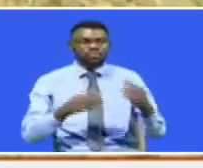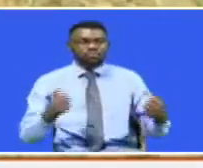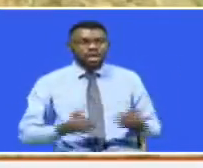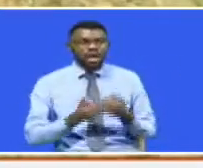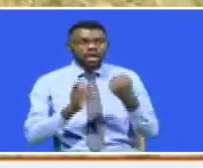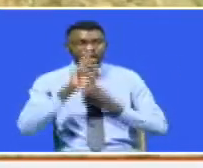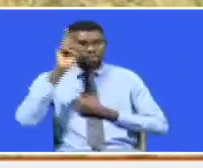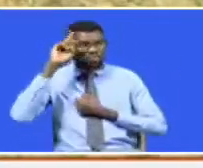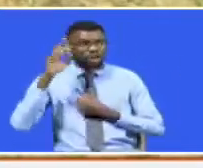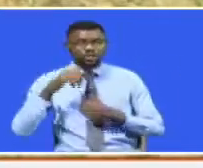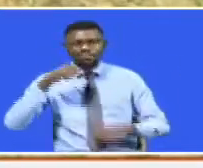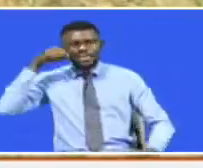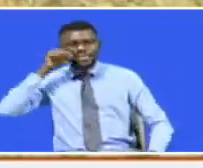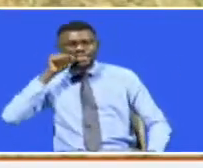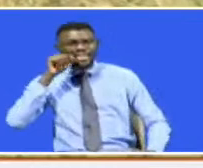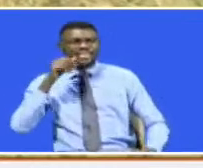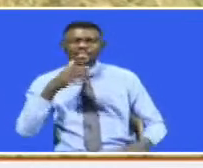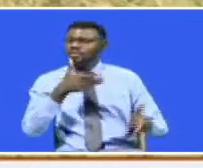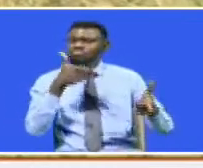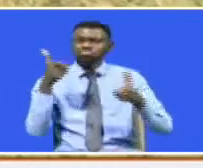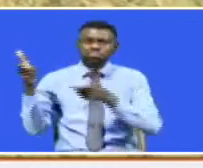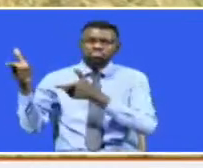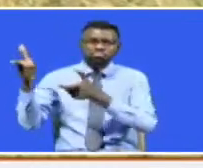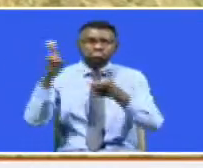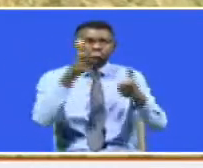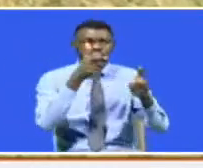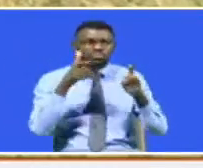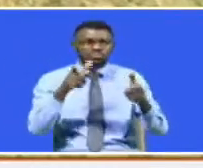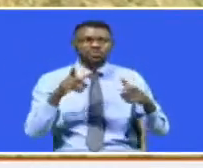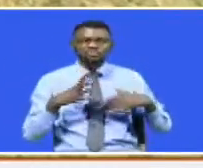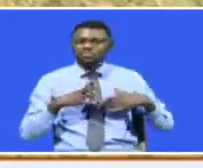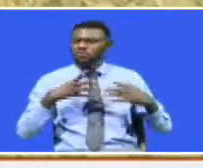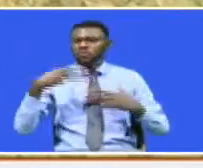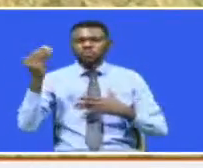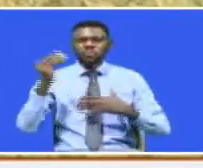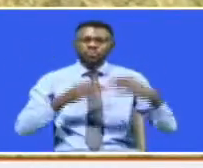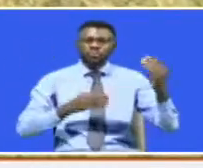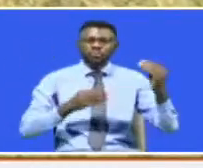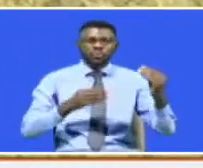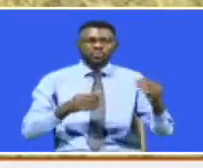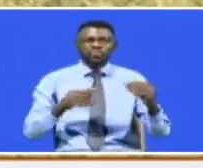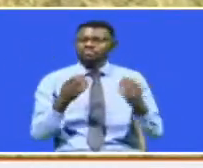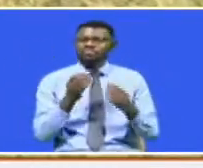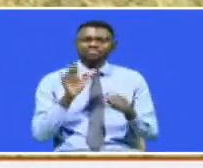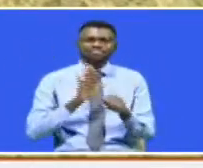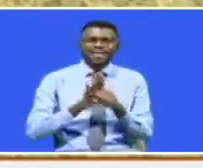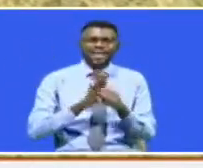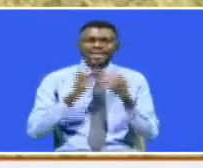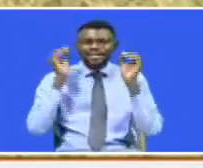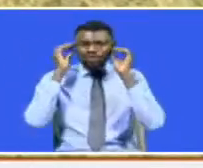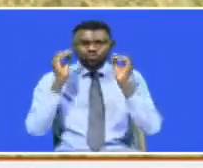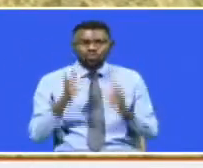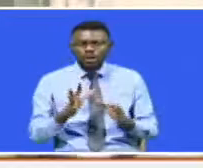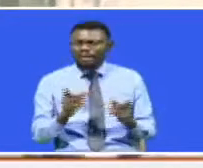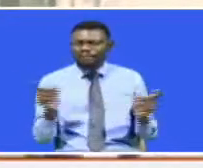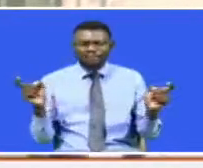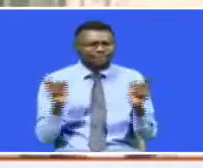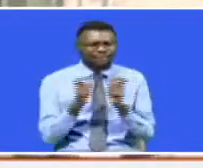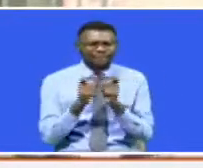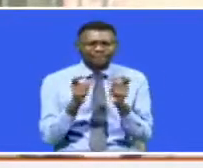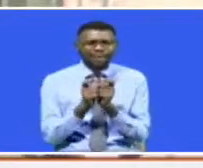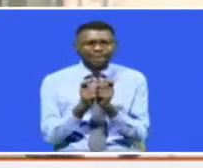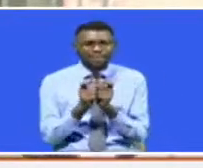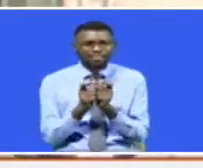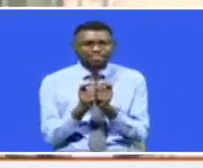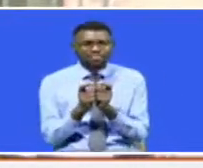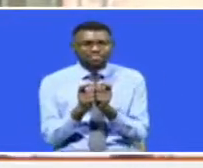officers threw tear gas canisters as they dispersed protesting youths. Many students were left nursing wounds.